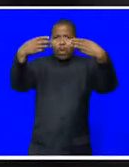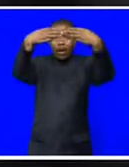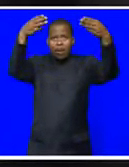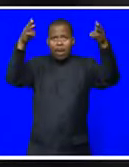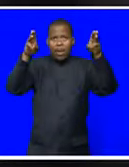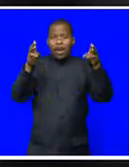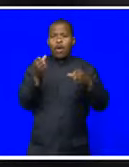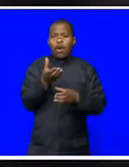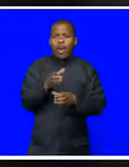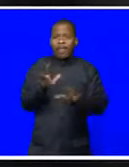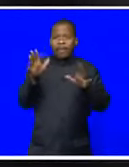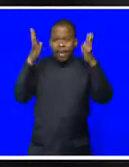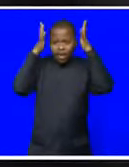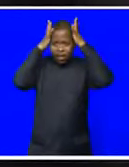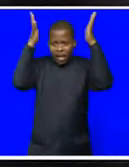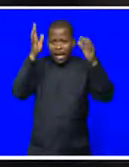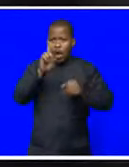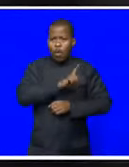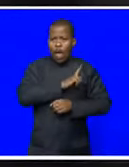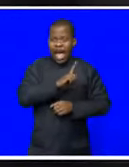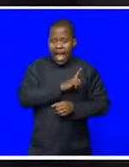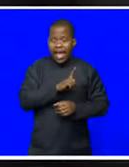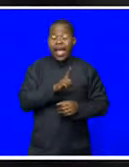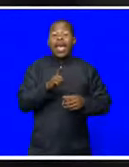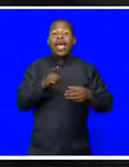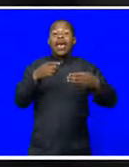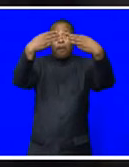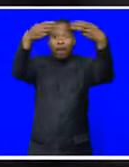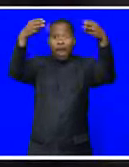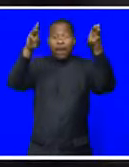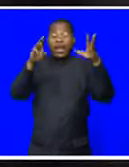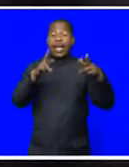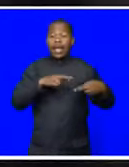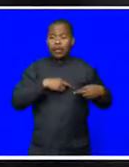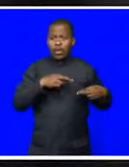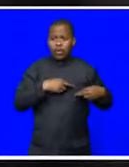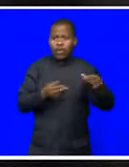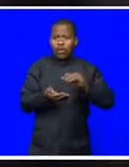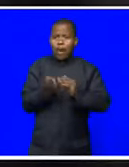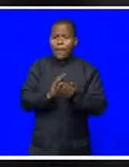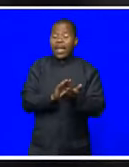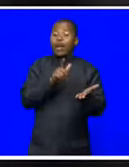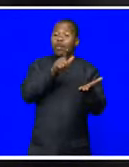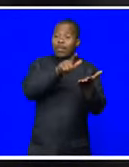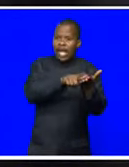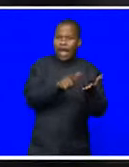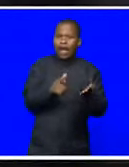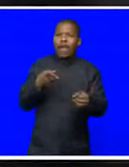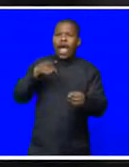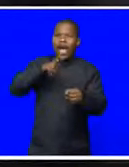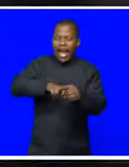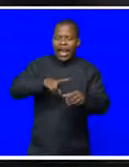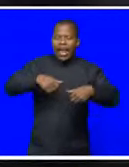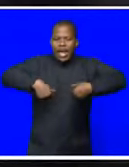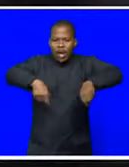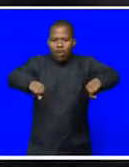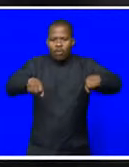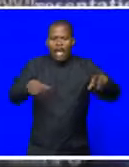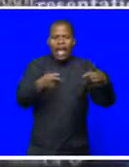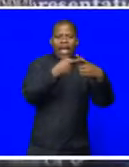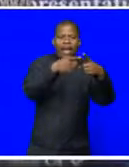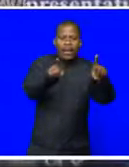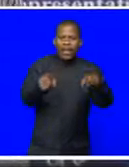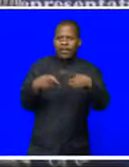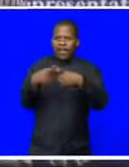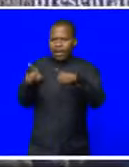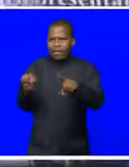the legislative heart of the nation, because indeed it represents constituencies in all corners of the country.